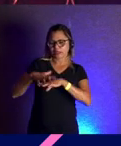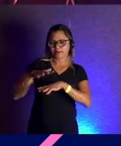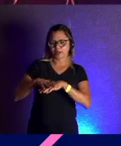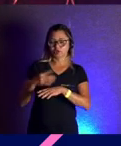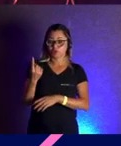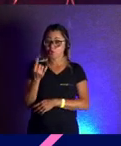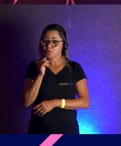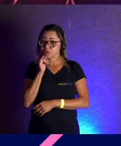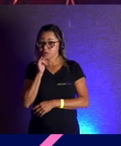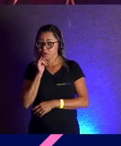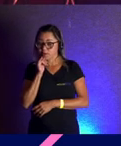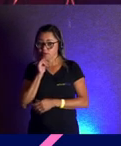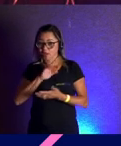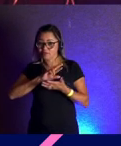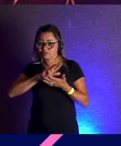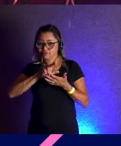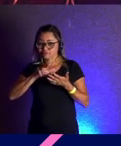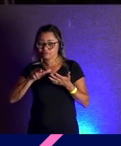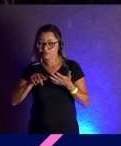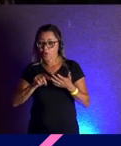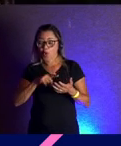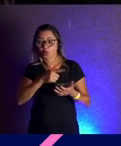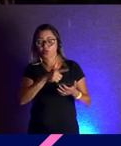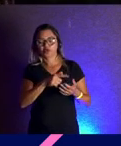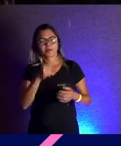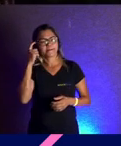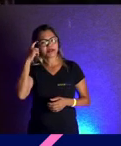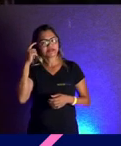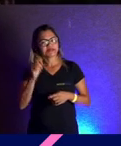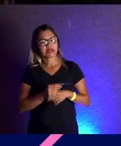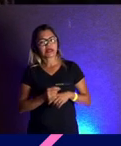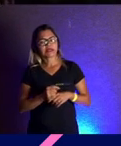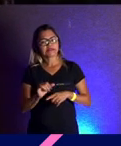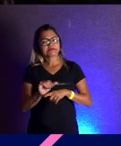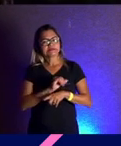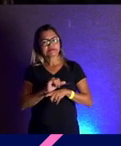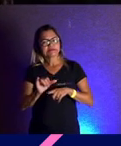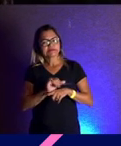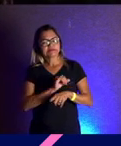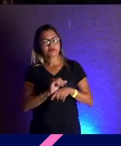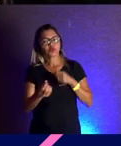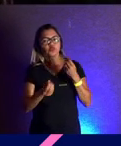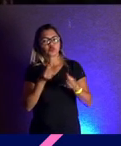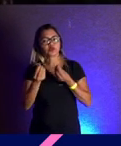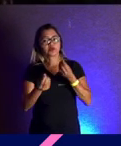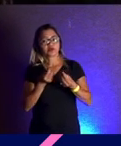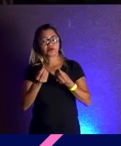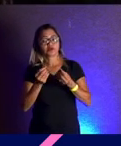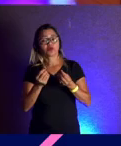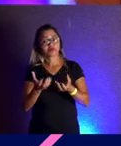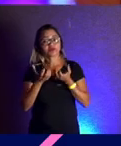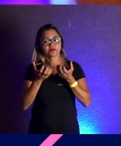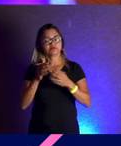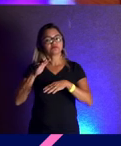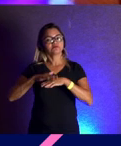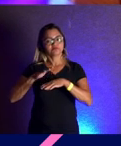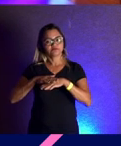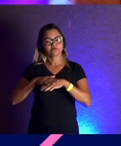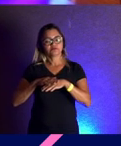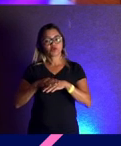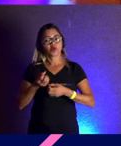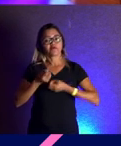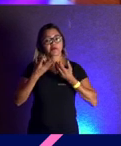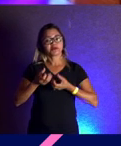others. And you have to think about what are we trying to do with the data? What is the argument for trying to make? Now,